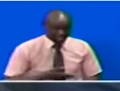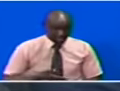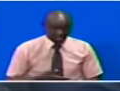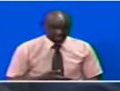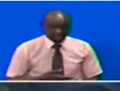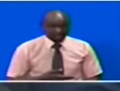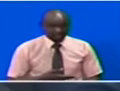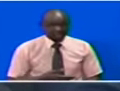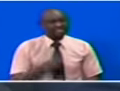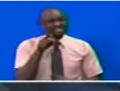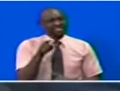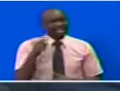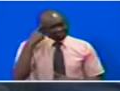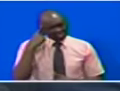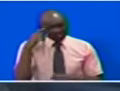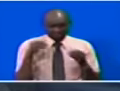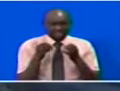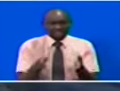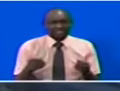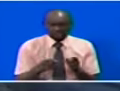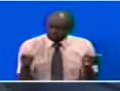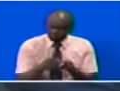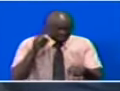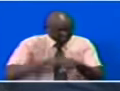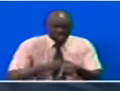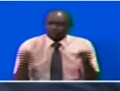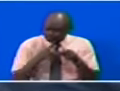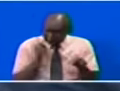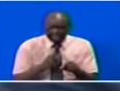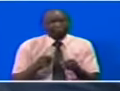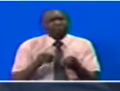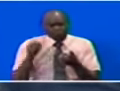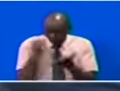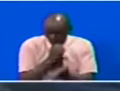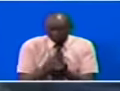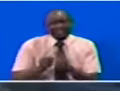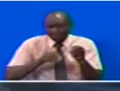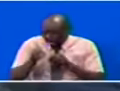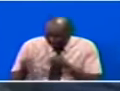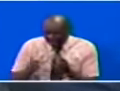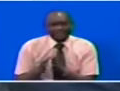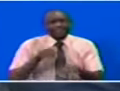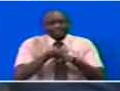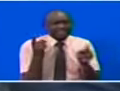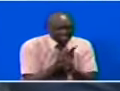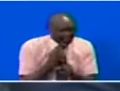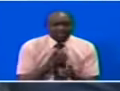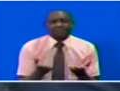was, I think, convened not a very short notice, but I think the secretariat did send out some